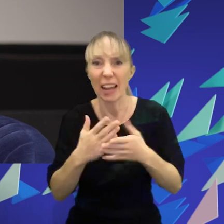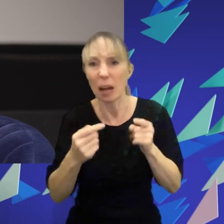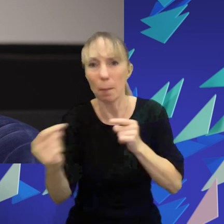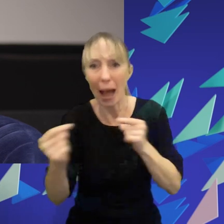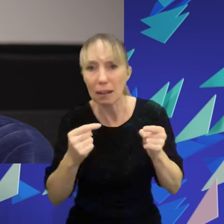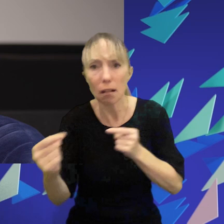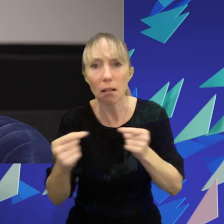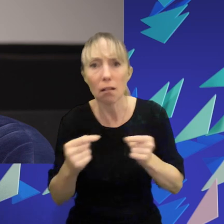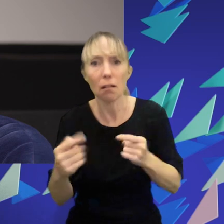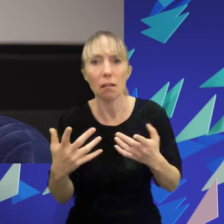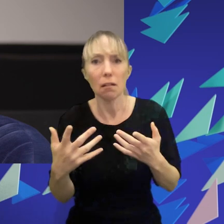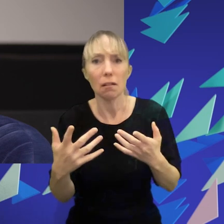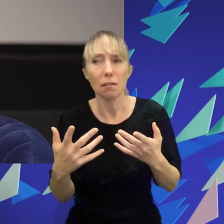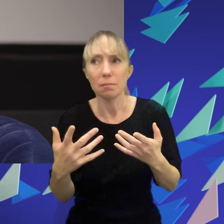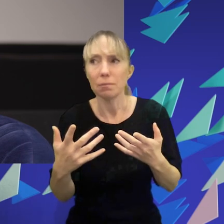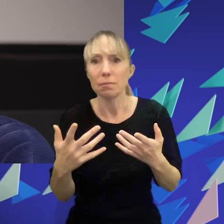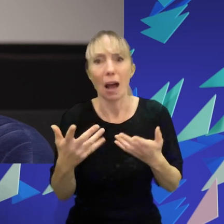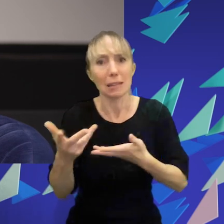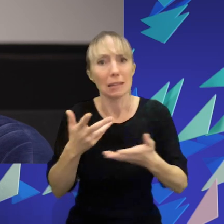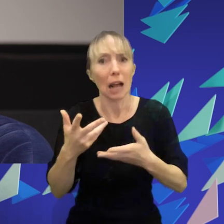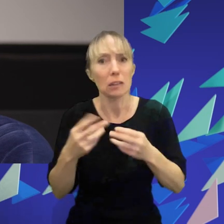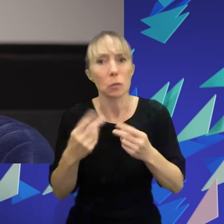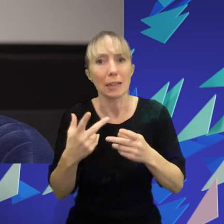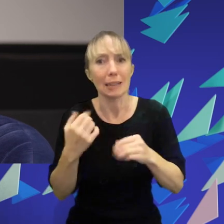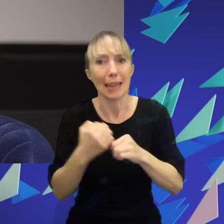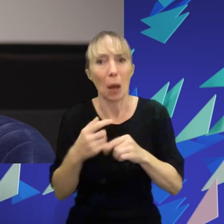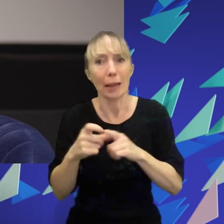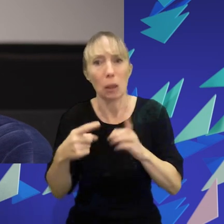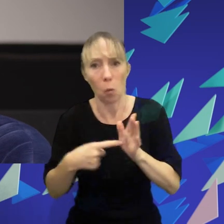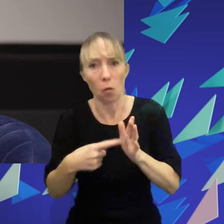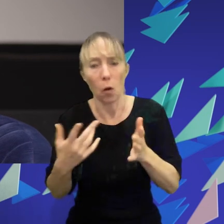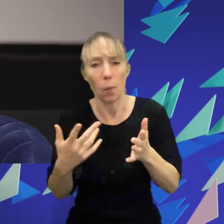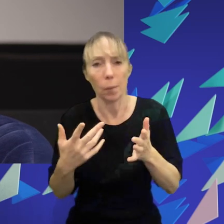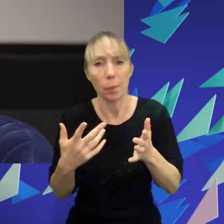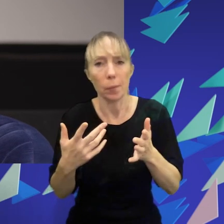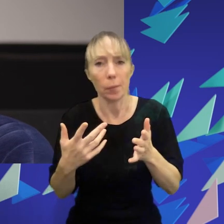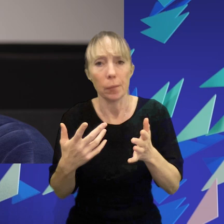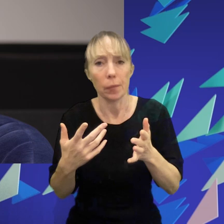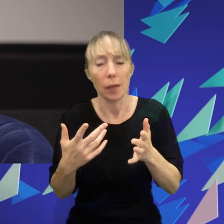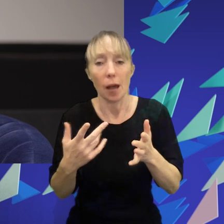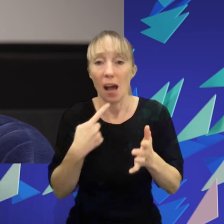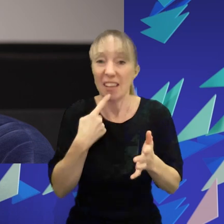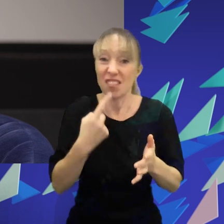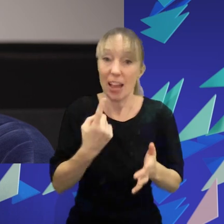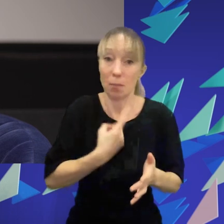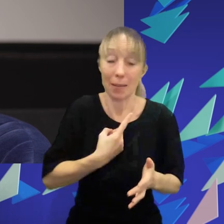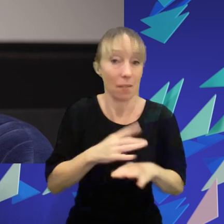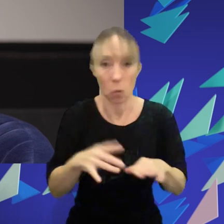And I think you have to be, my suggestion will be, as I suggest myself, it's not easy,